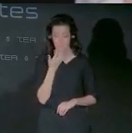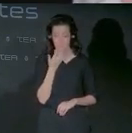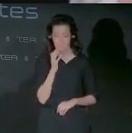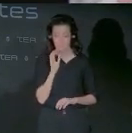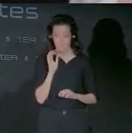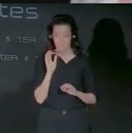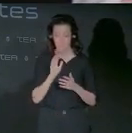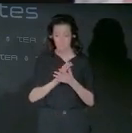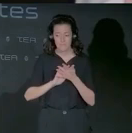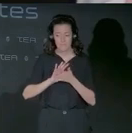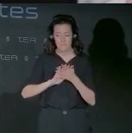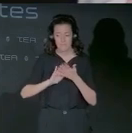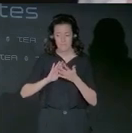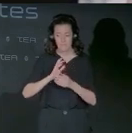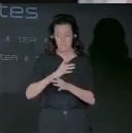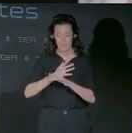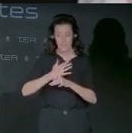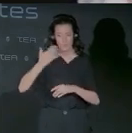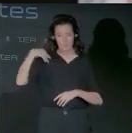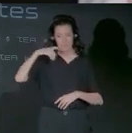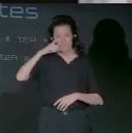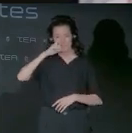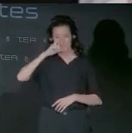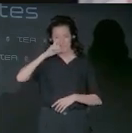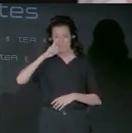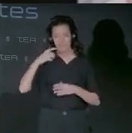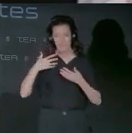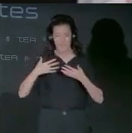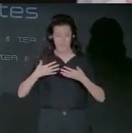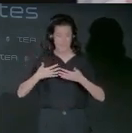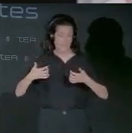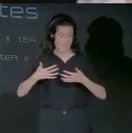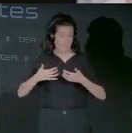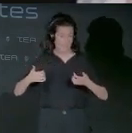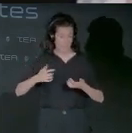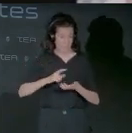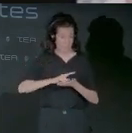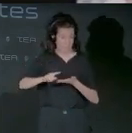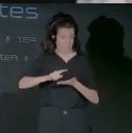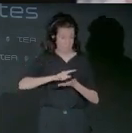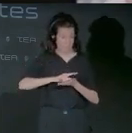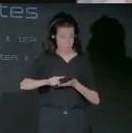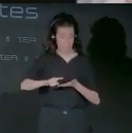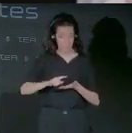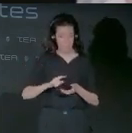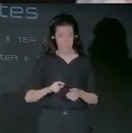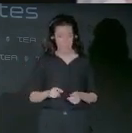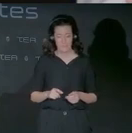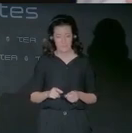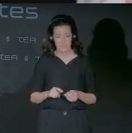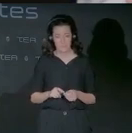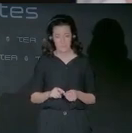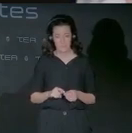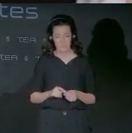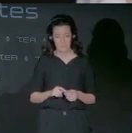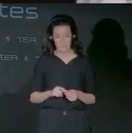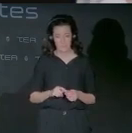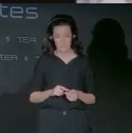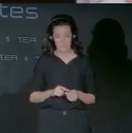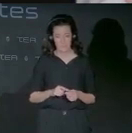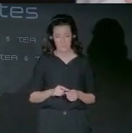happened was people created ones that were basically plug and play. You could just take one and then change it into your